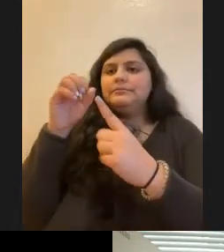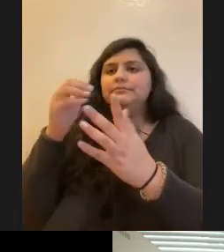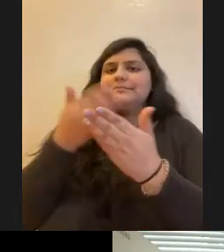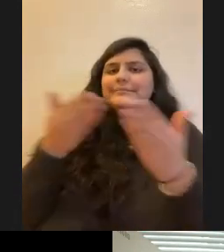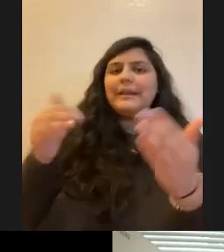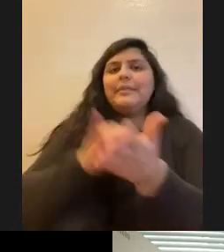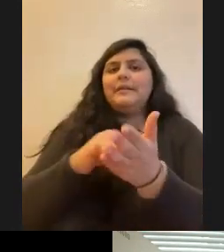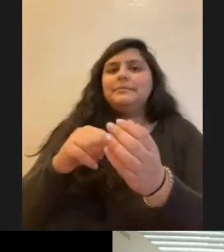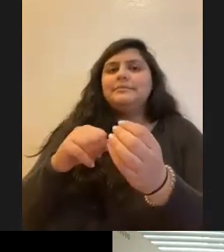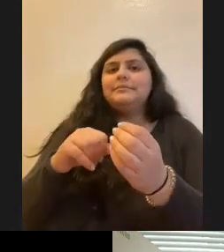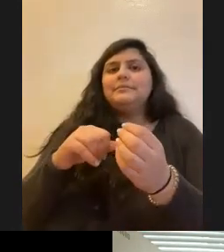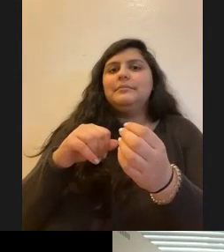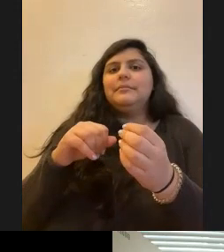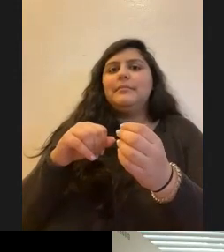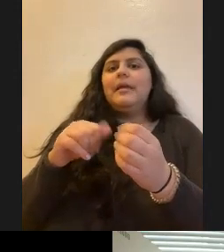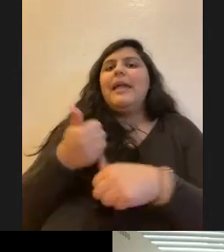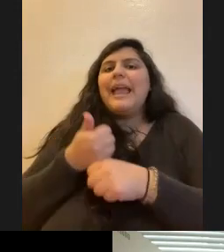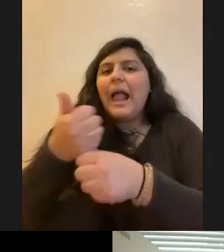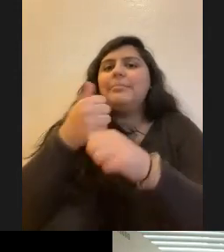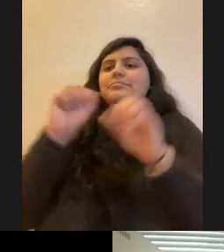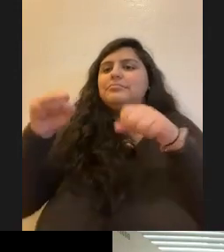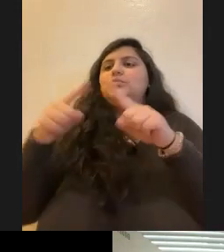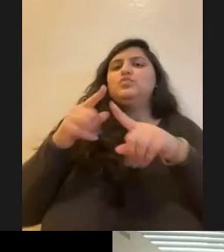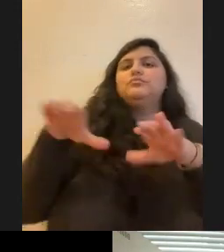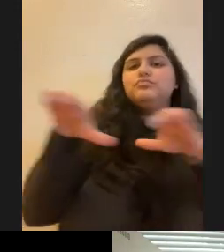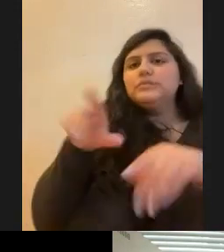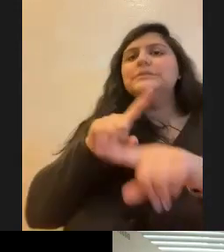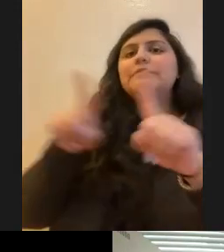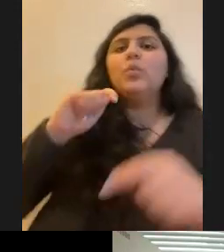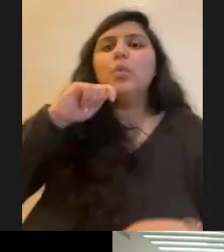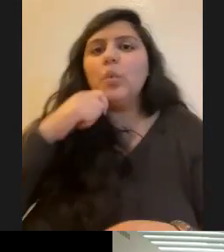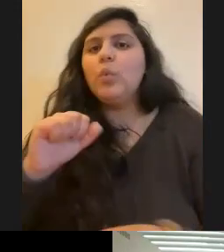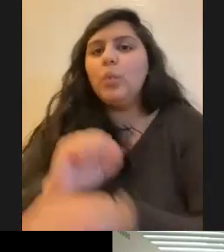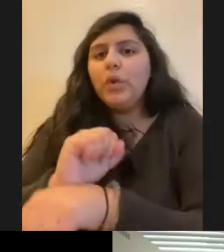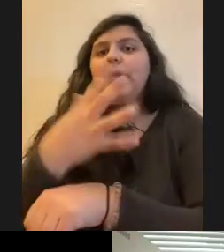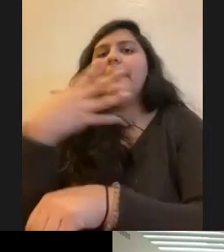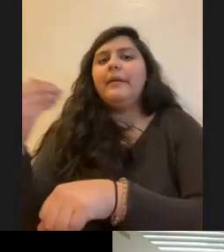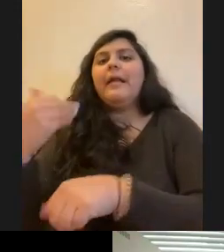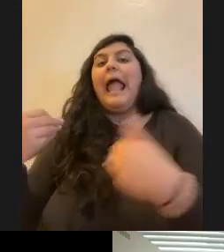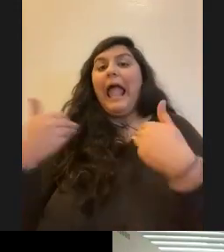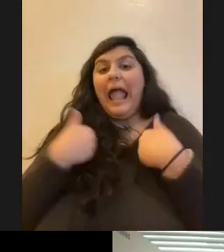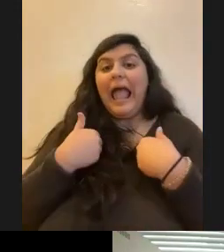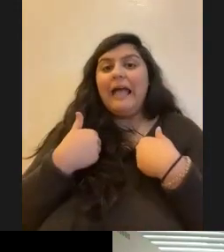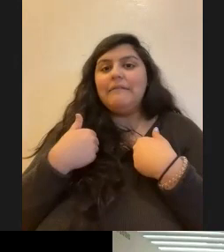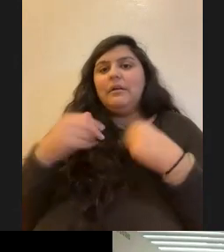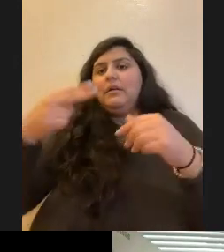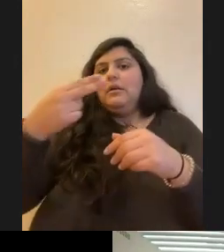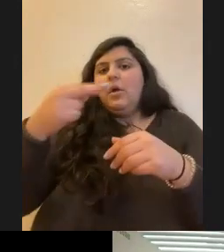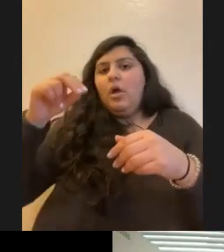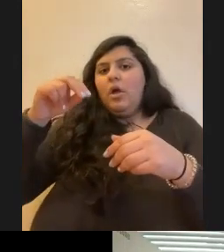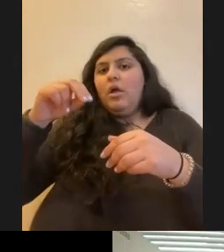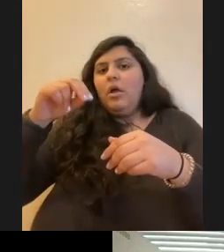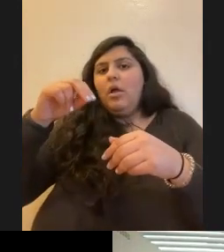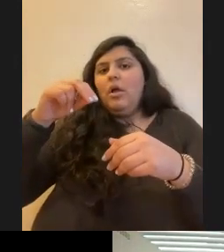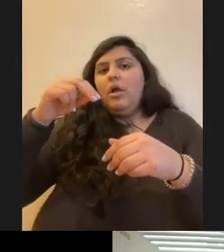like it does a lot of cool work, and it's kind of it has a hull that could like get up on some islands.